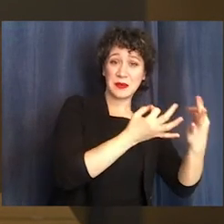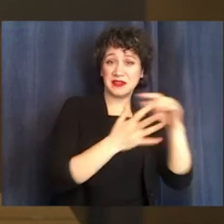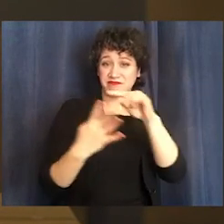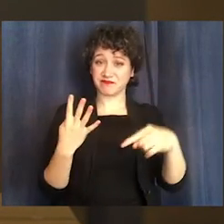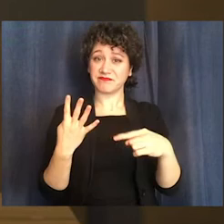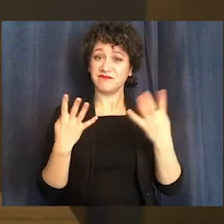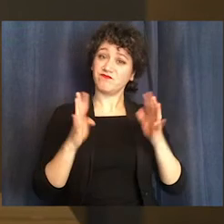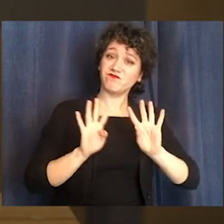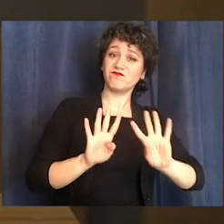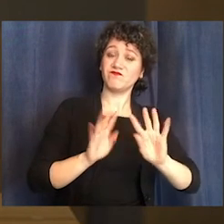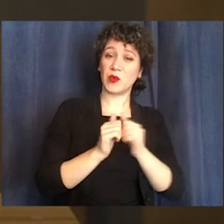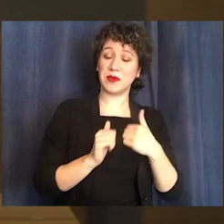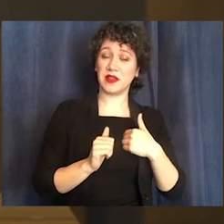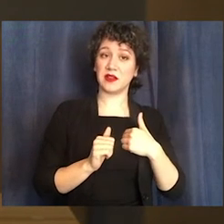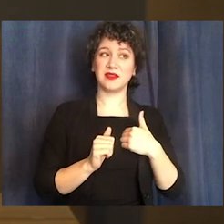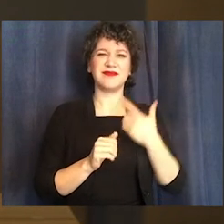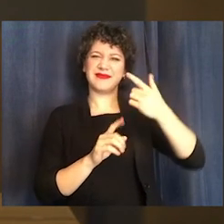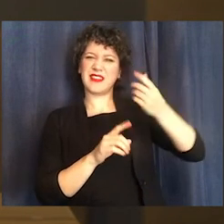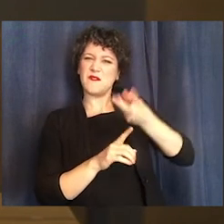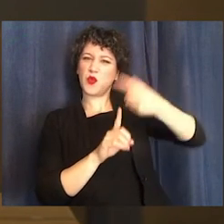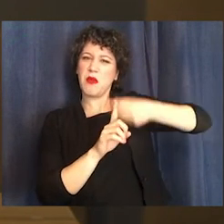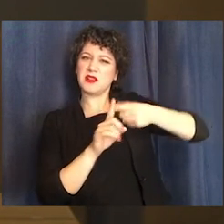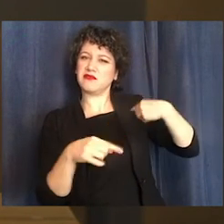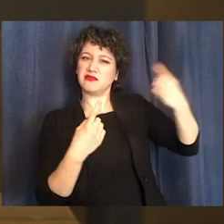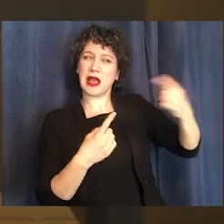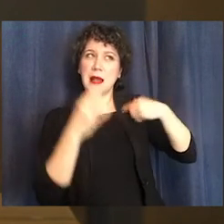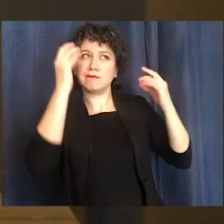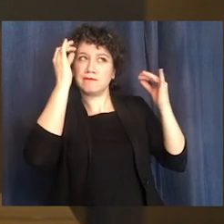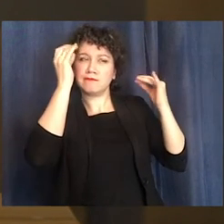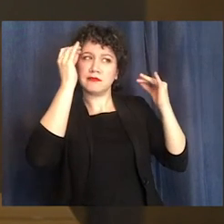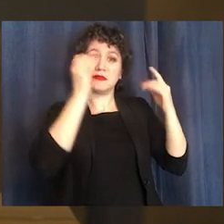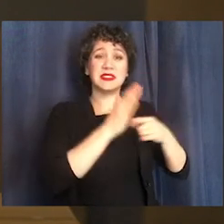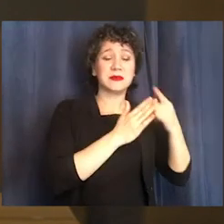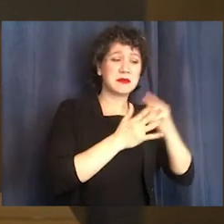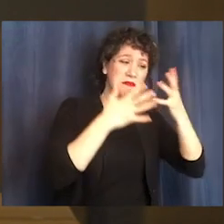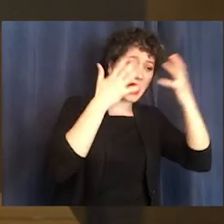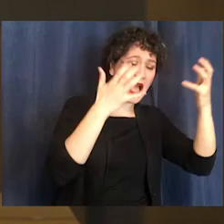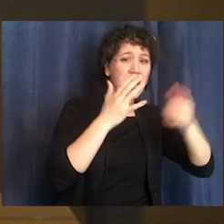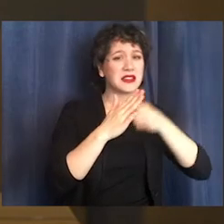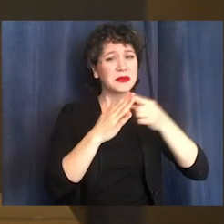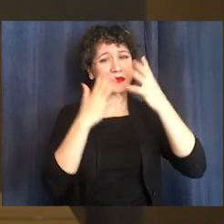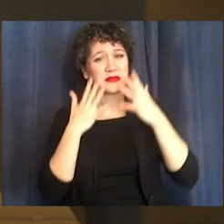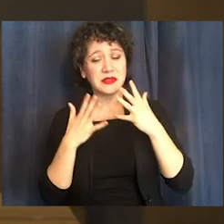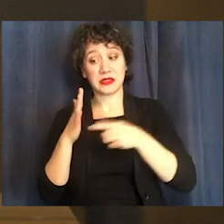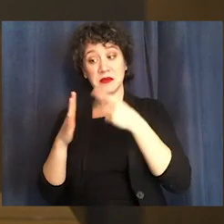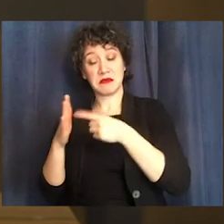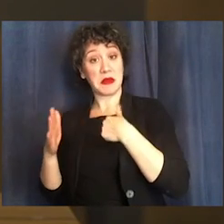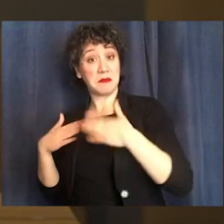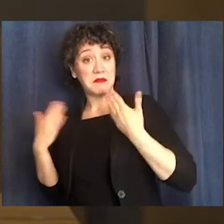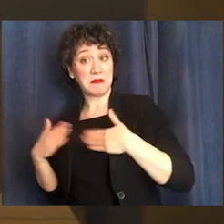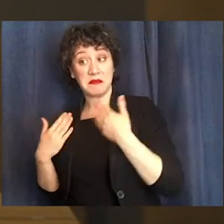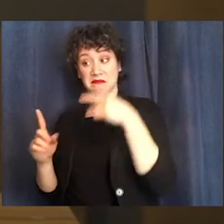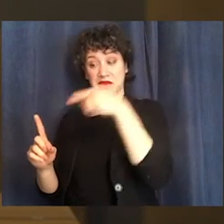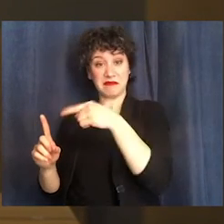done a lot of reflecting. Sometimes I'm mad, and sometimes I'm sad, but other times I'm happy. And I'm happy